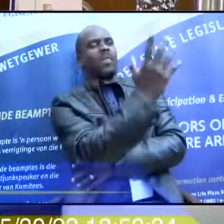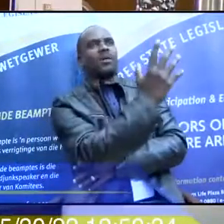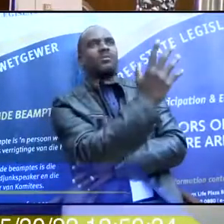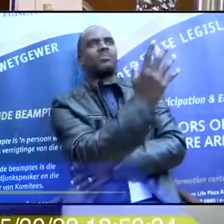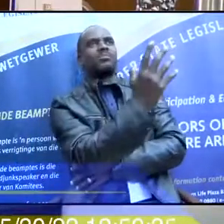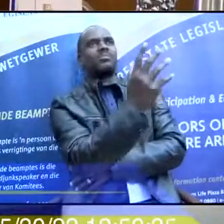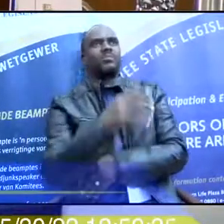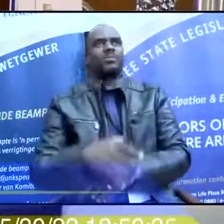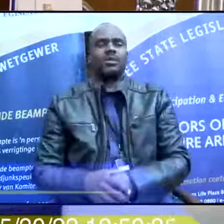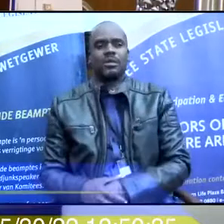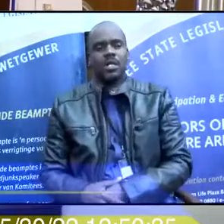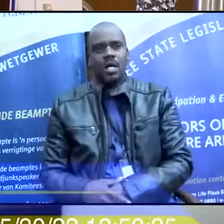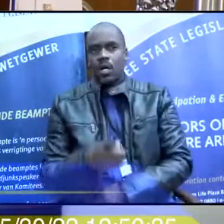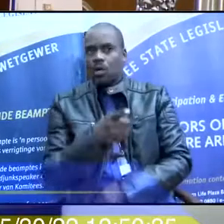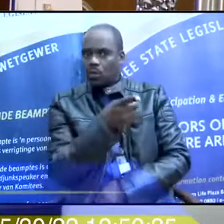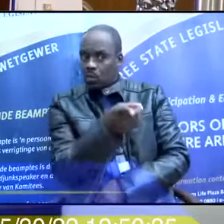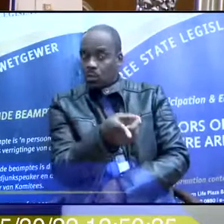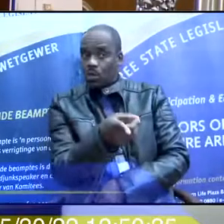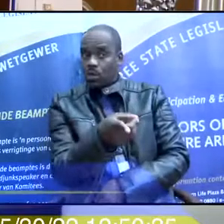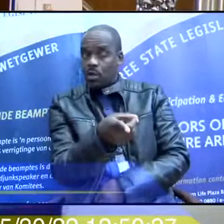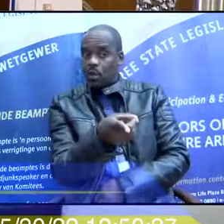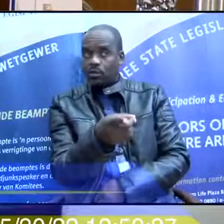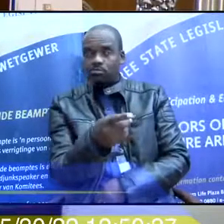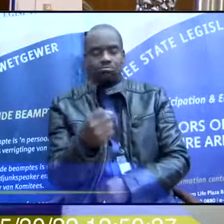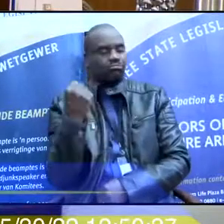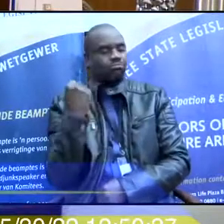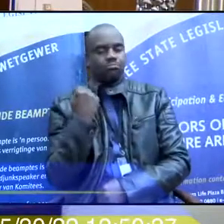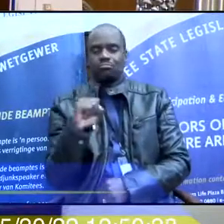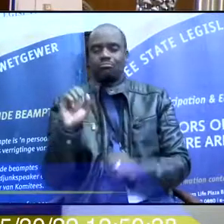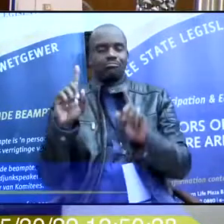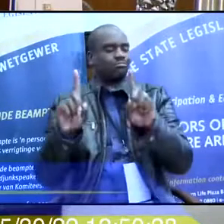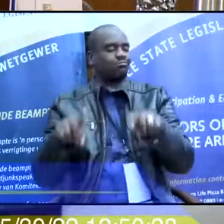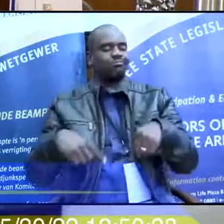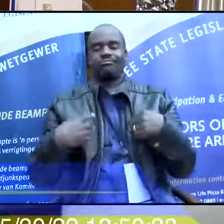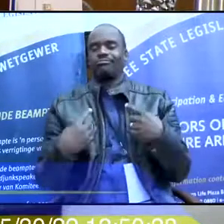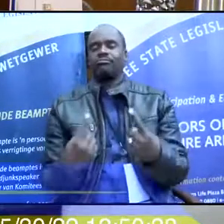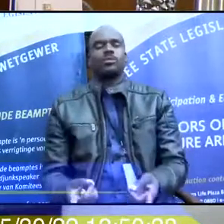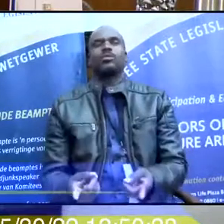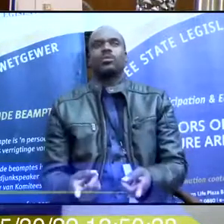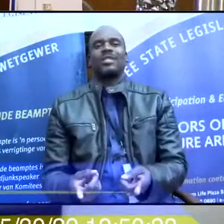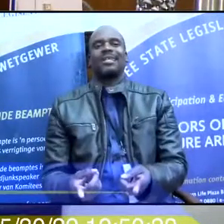so that's the situation of health and safety that we find ourselves in